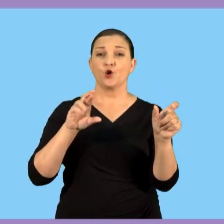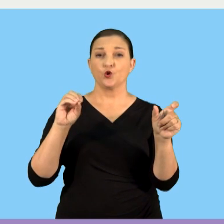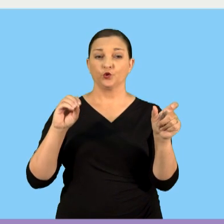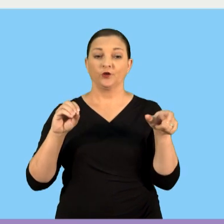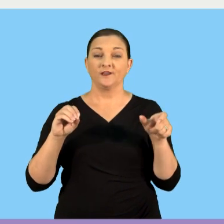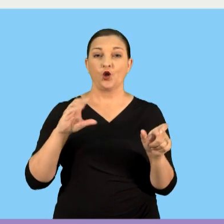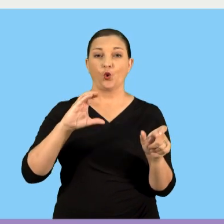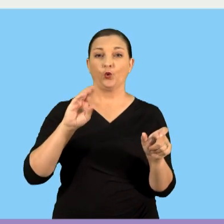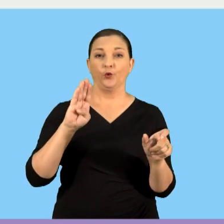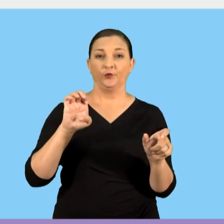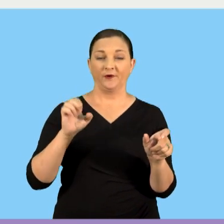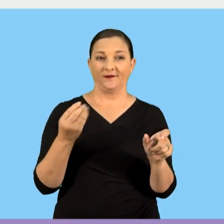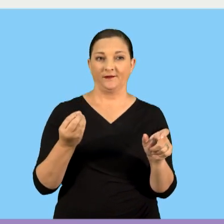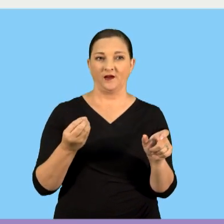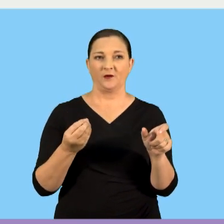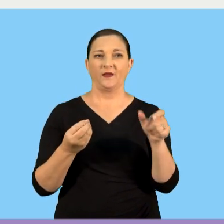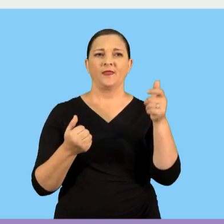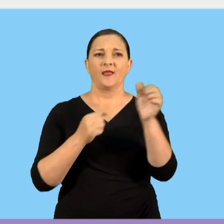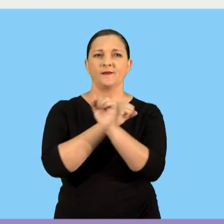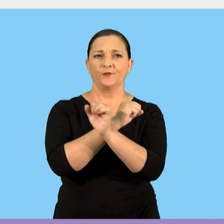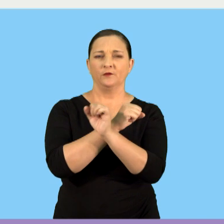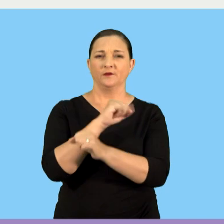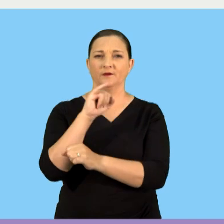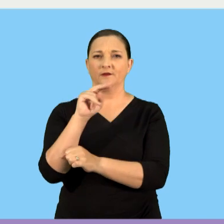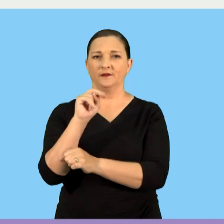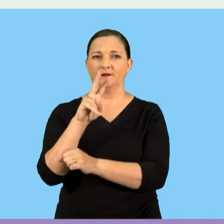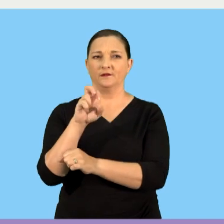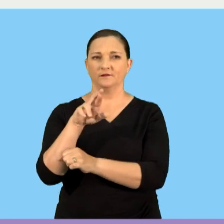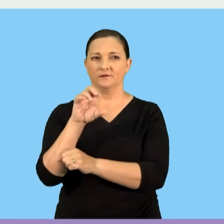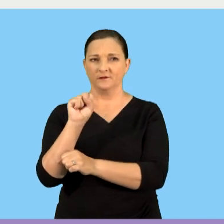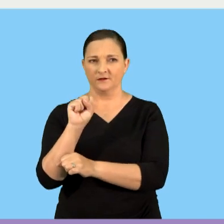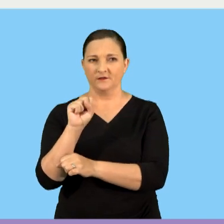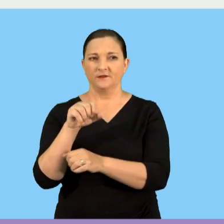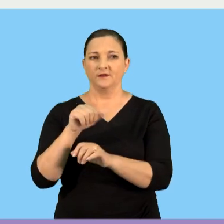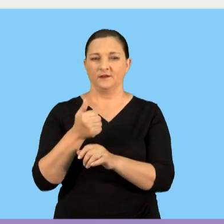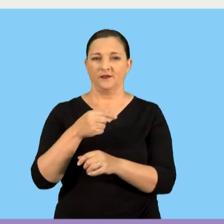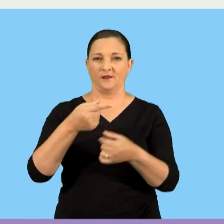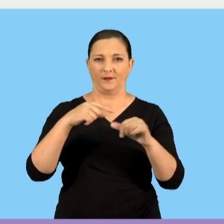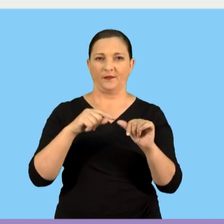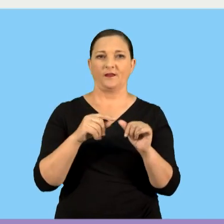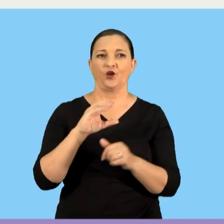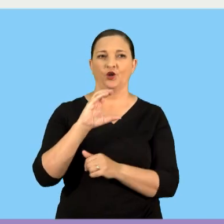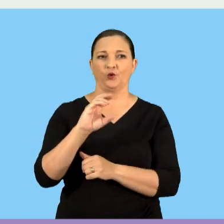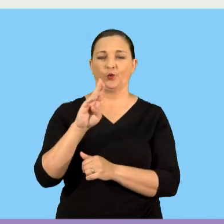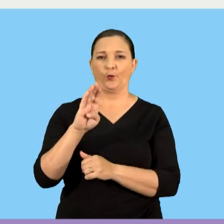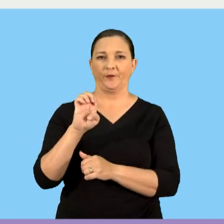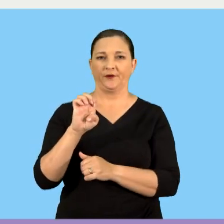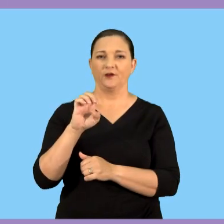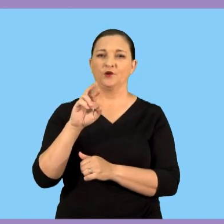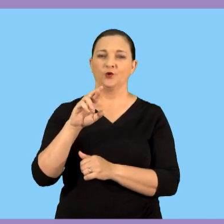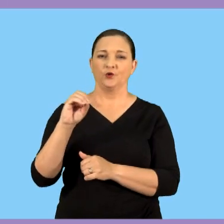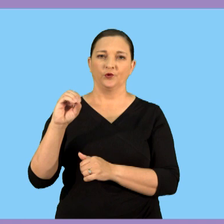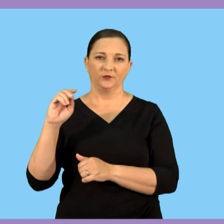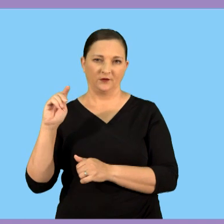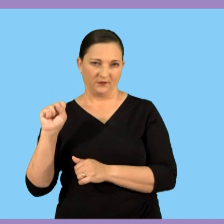cube number, multiplicative inverse or the reciprocal, and also the cube root.